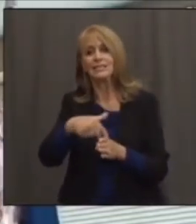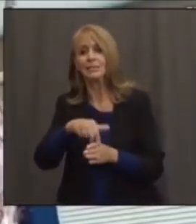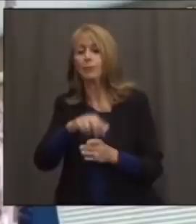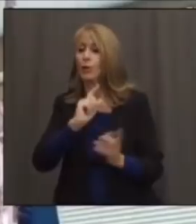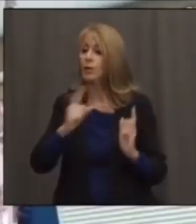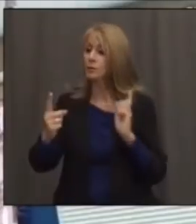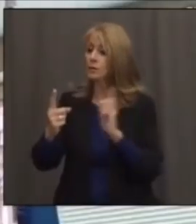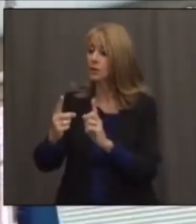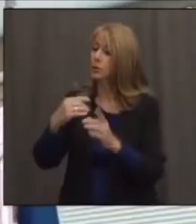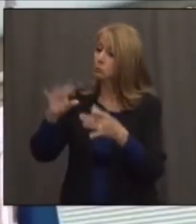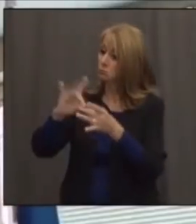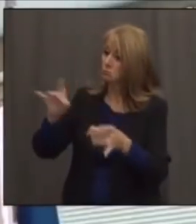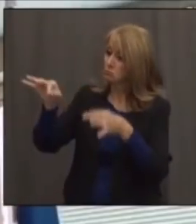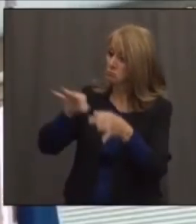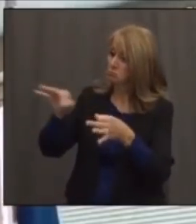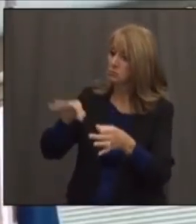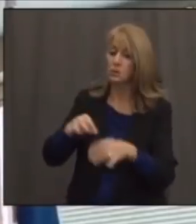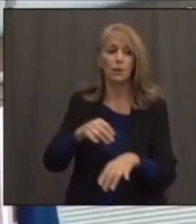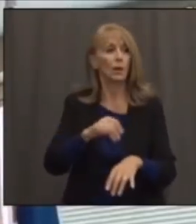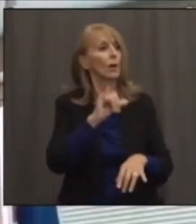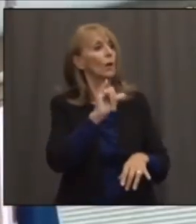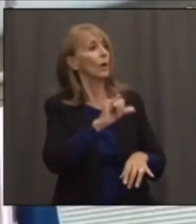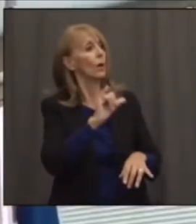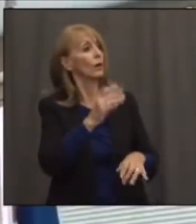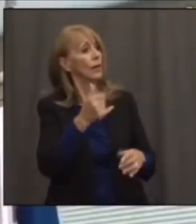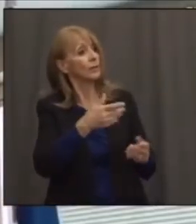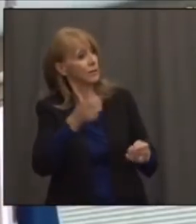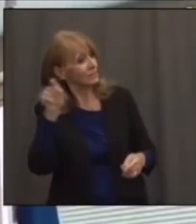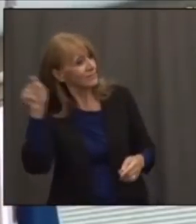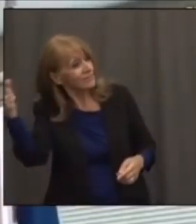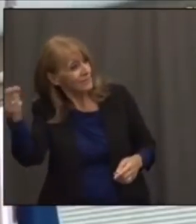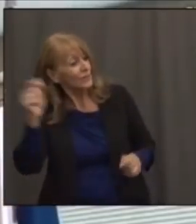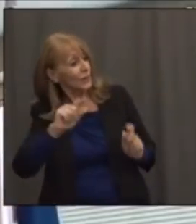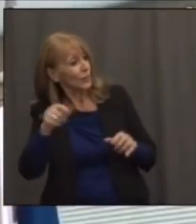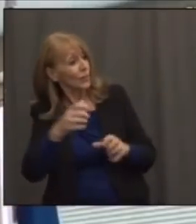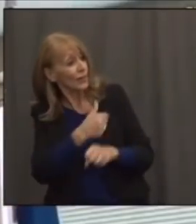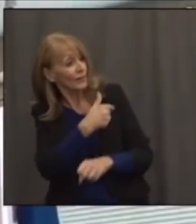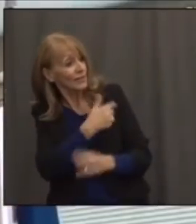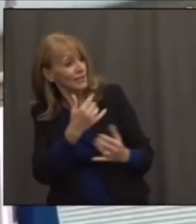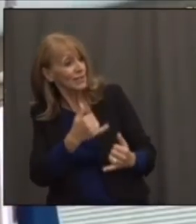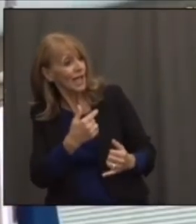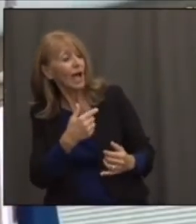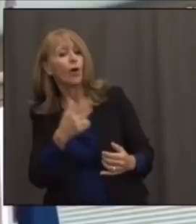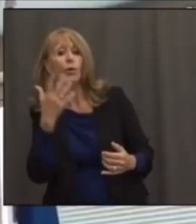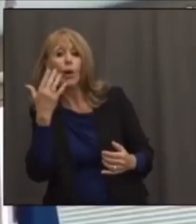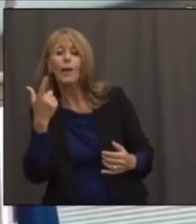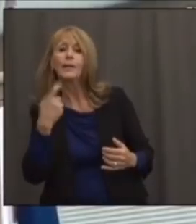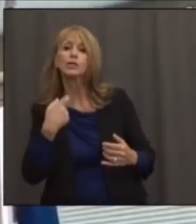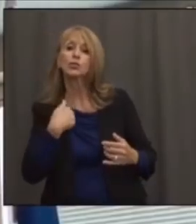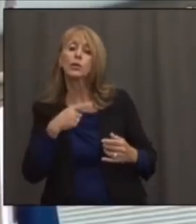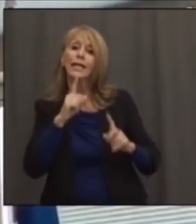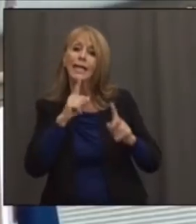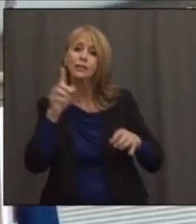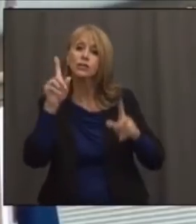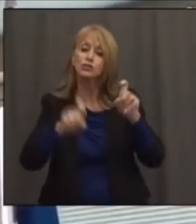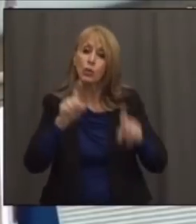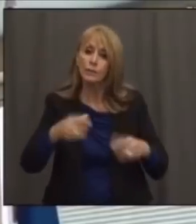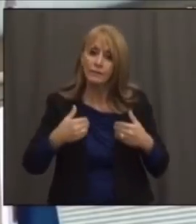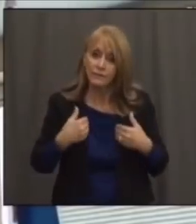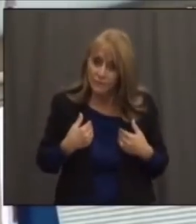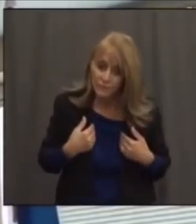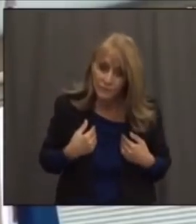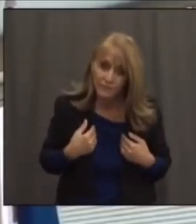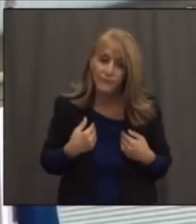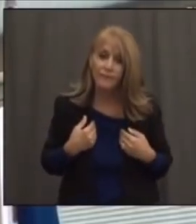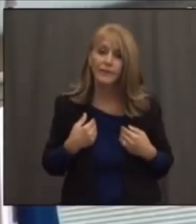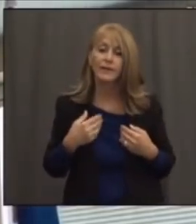and then direct them right to the walk-up vaccine venue in that store. So that's